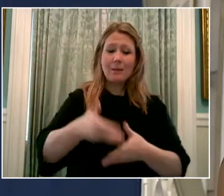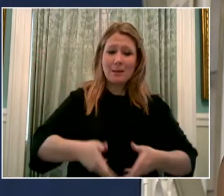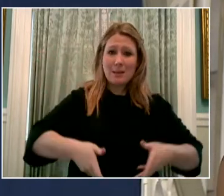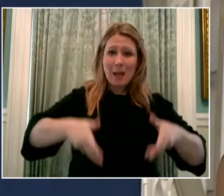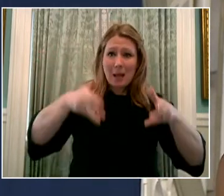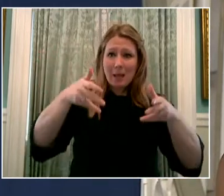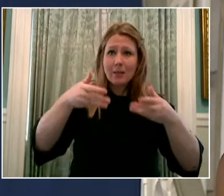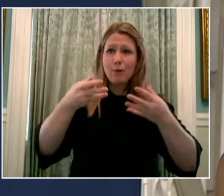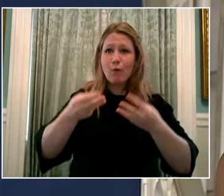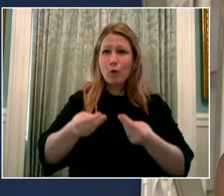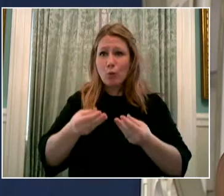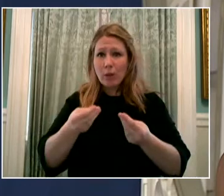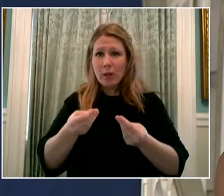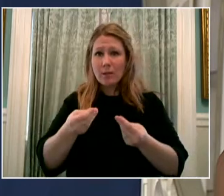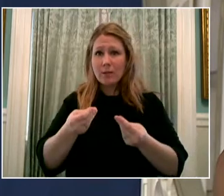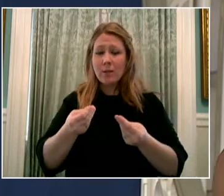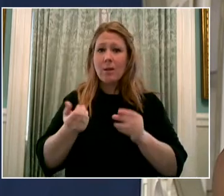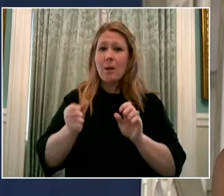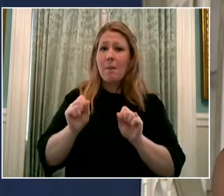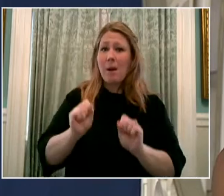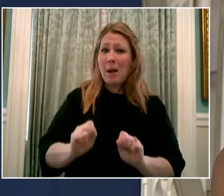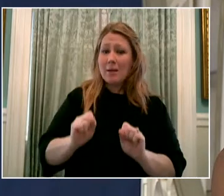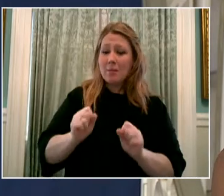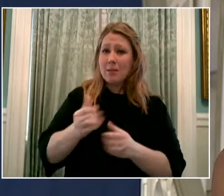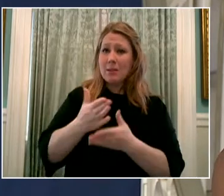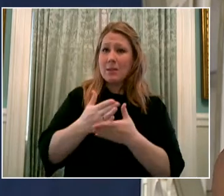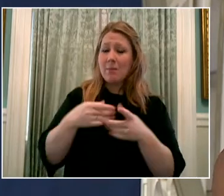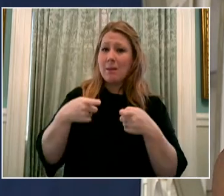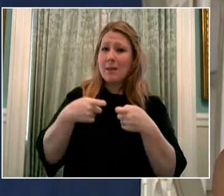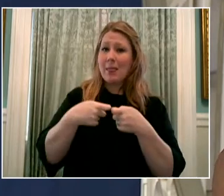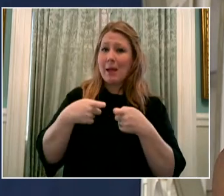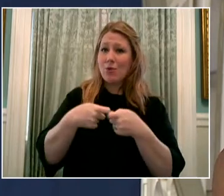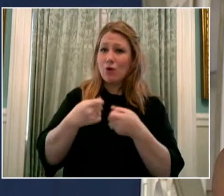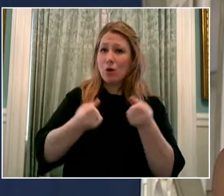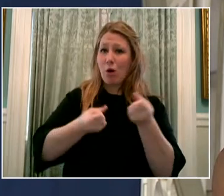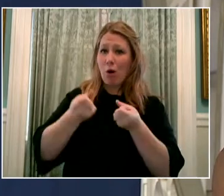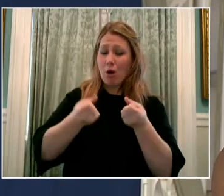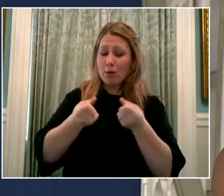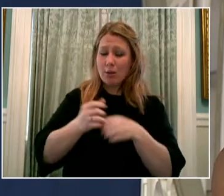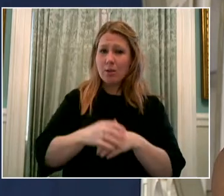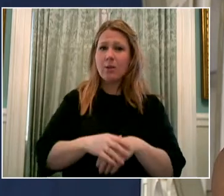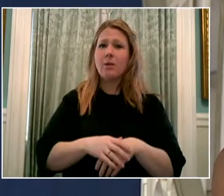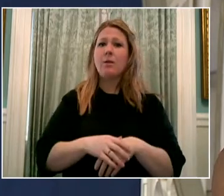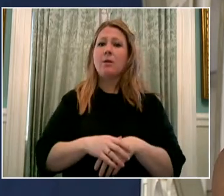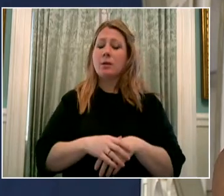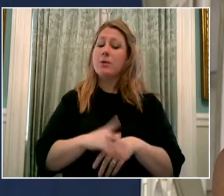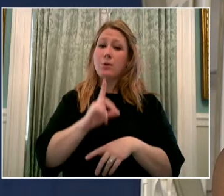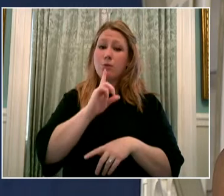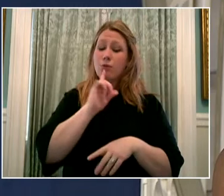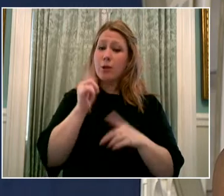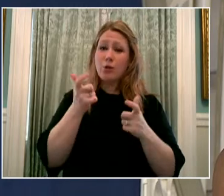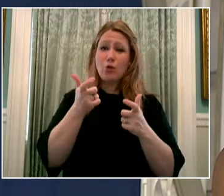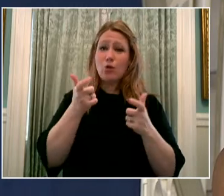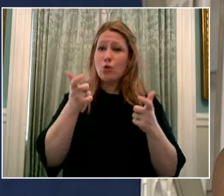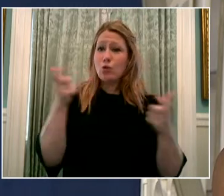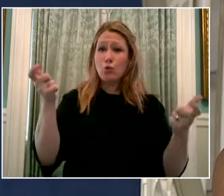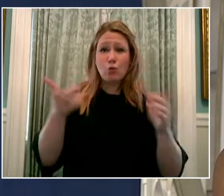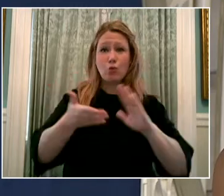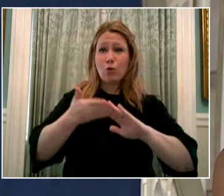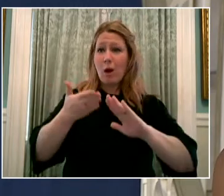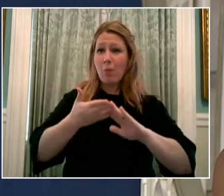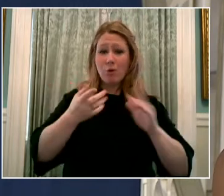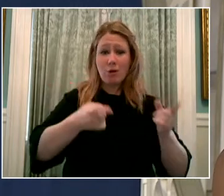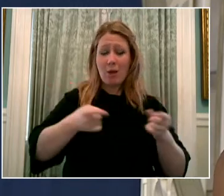there are possibly some electric vehicles in that garage. So there's a remarkable operation that is starting now, started last